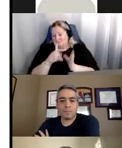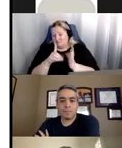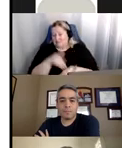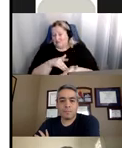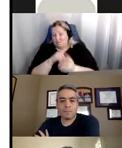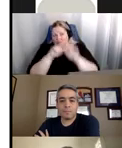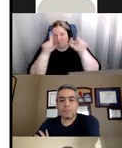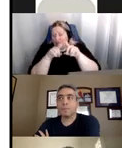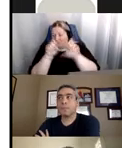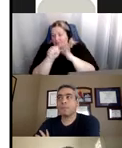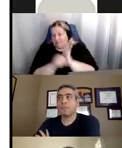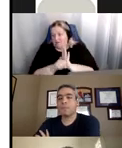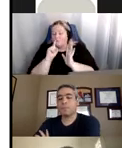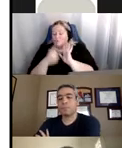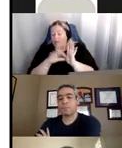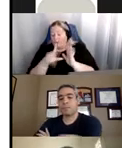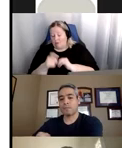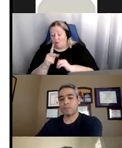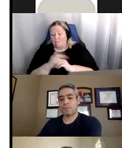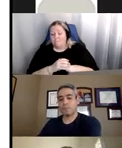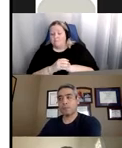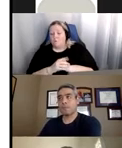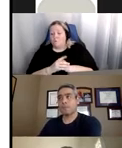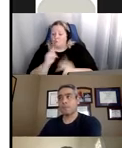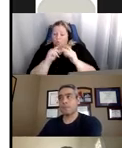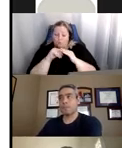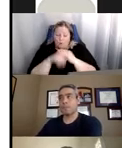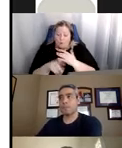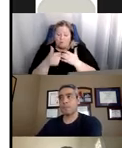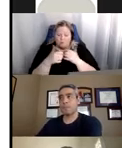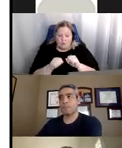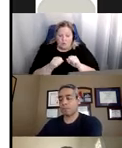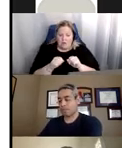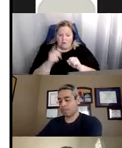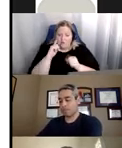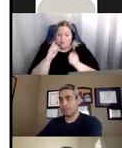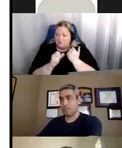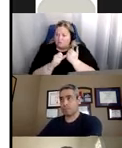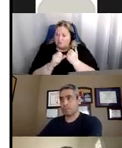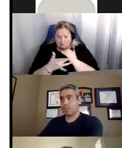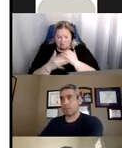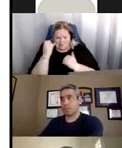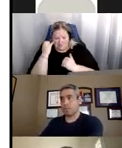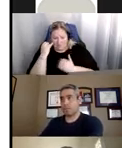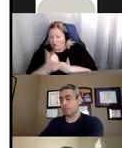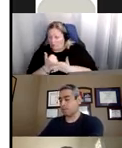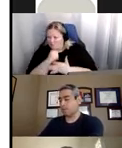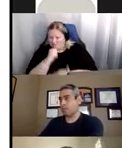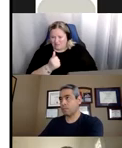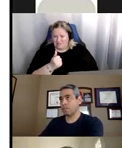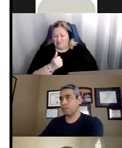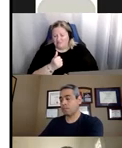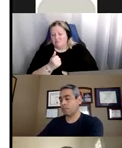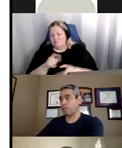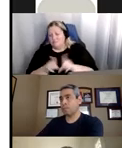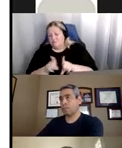state, and I'll show you those in a second, where people can go in and actually try out assistive technology to see what might help them. And of course, we have